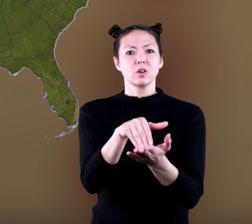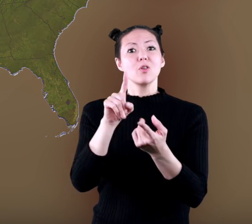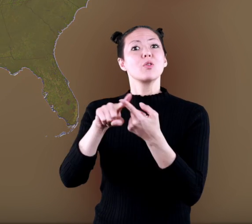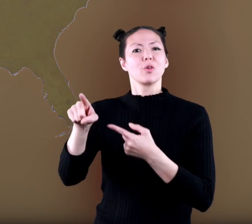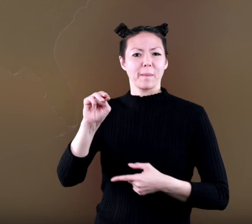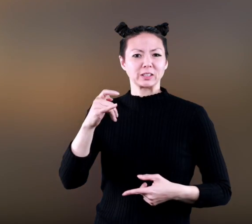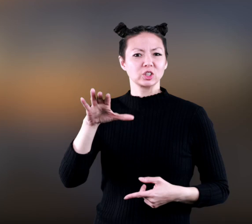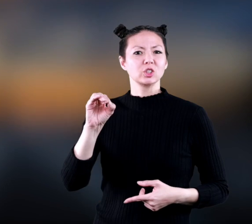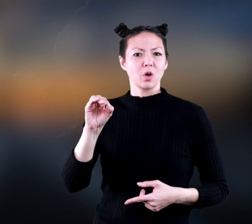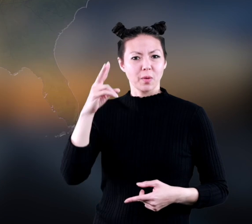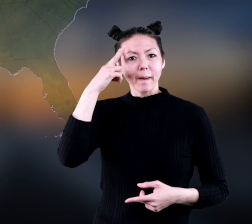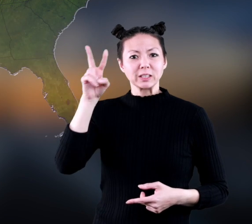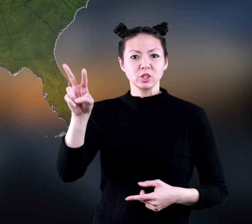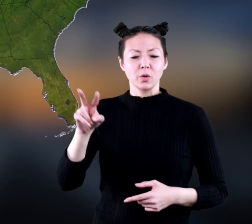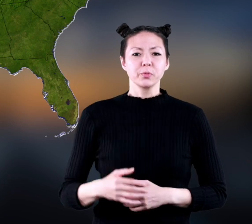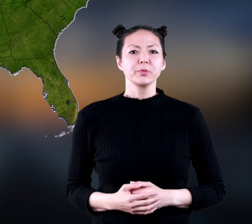$18,250,000 to Mexico.